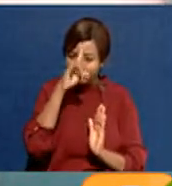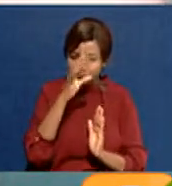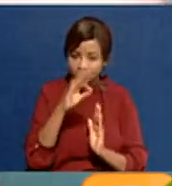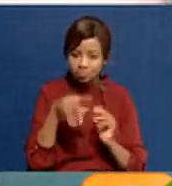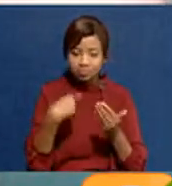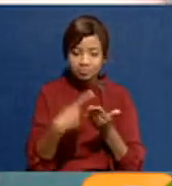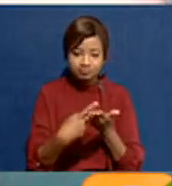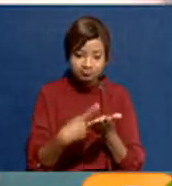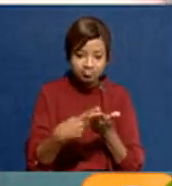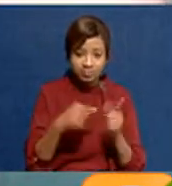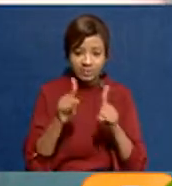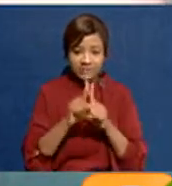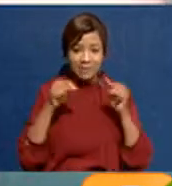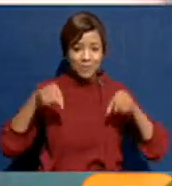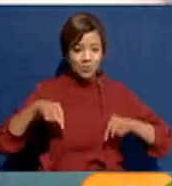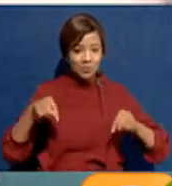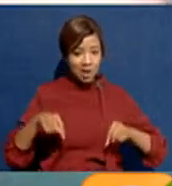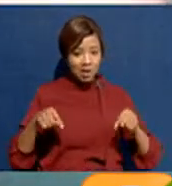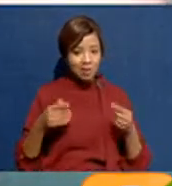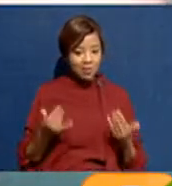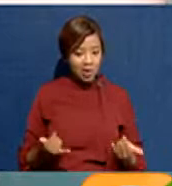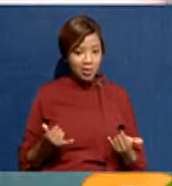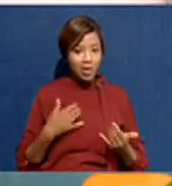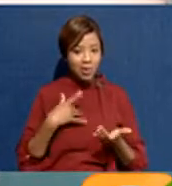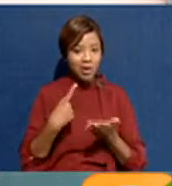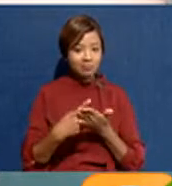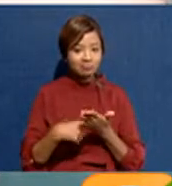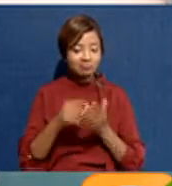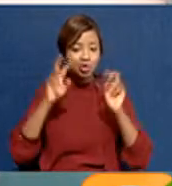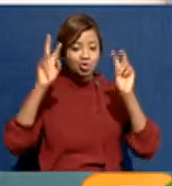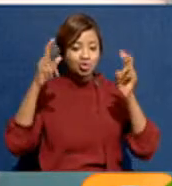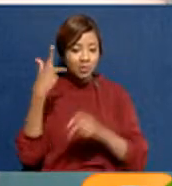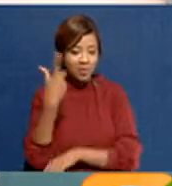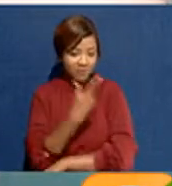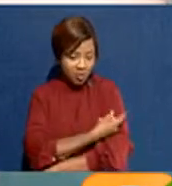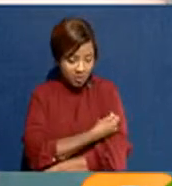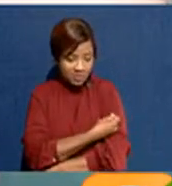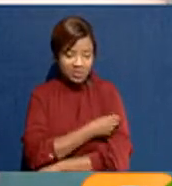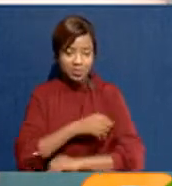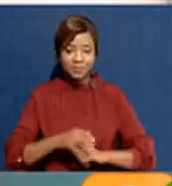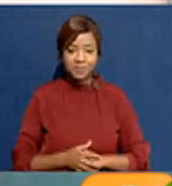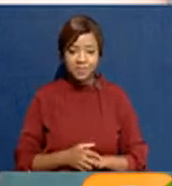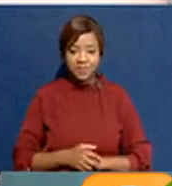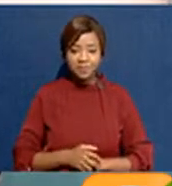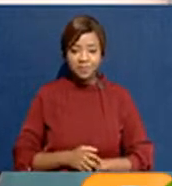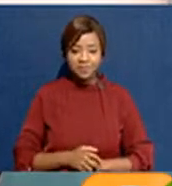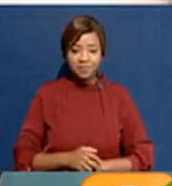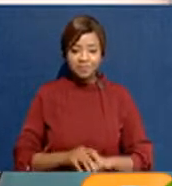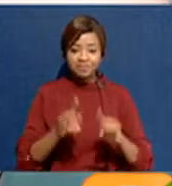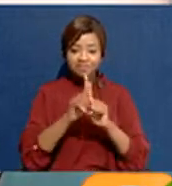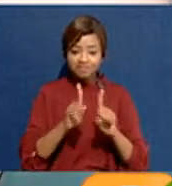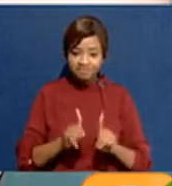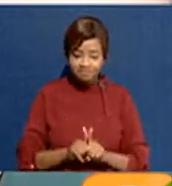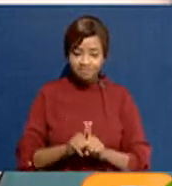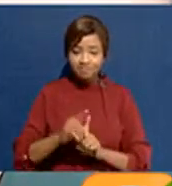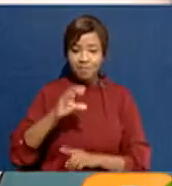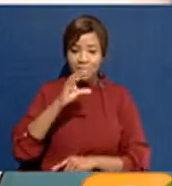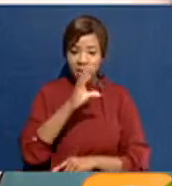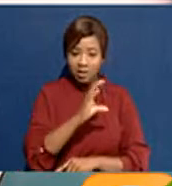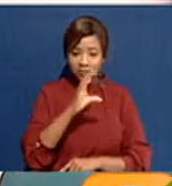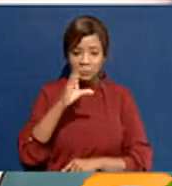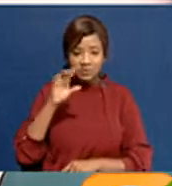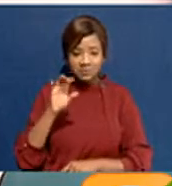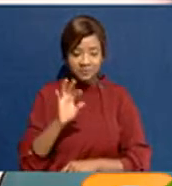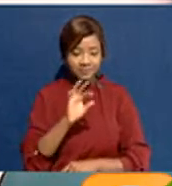conversations like the one we are about to have around immunization this week. And the County First Ladies Association has also come